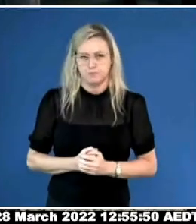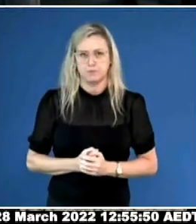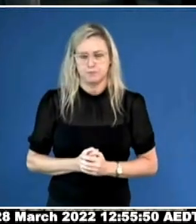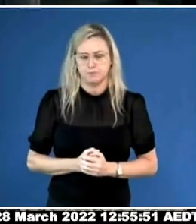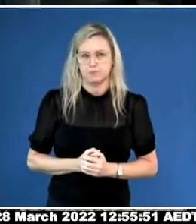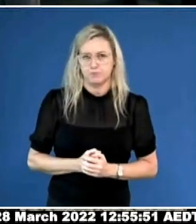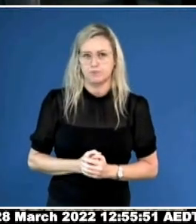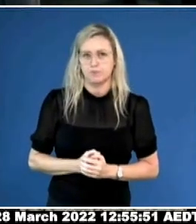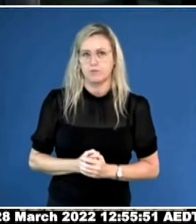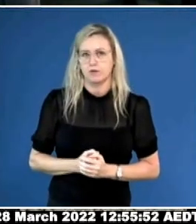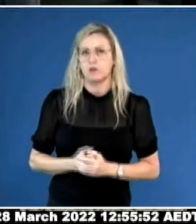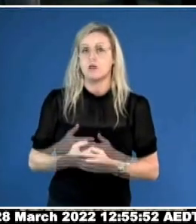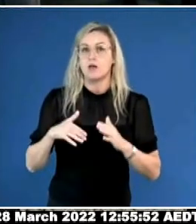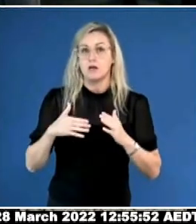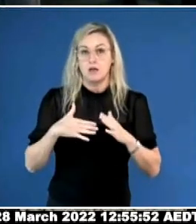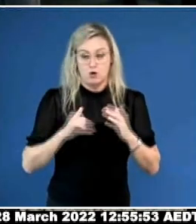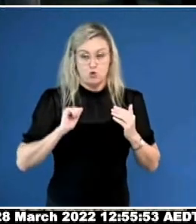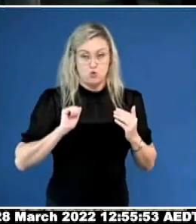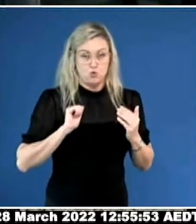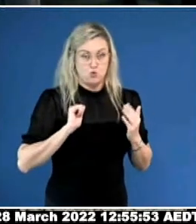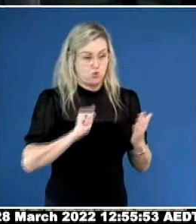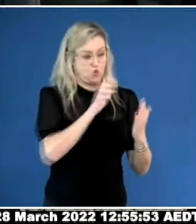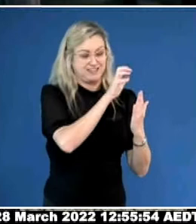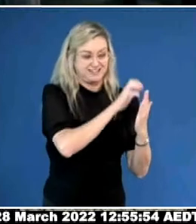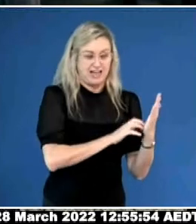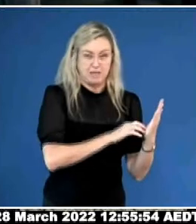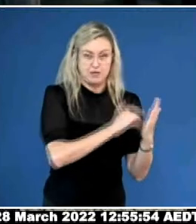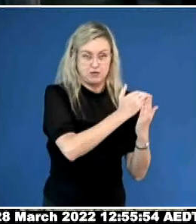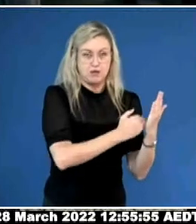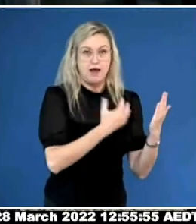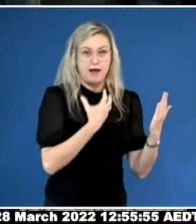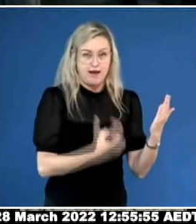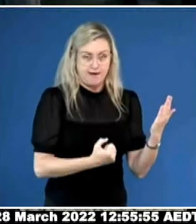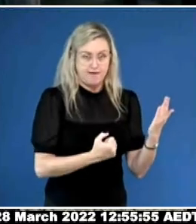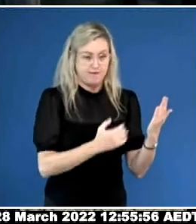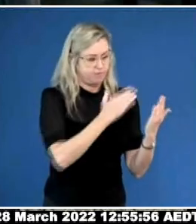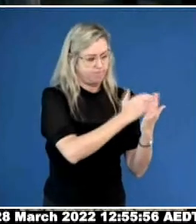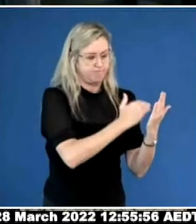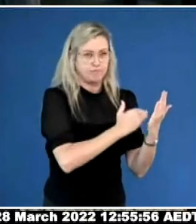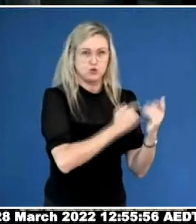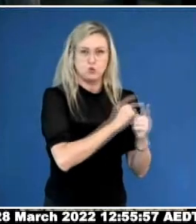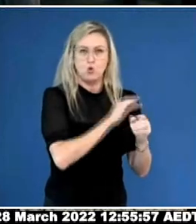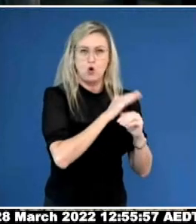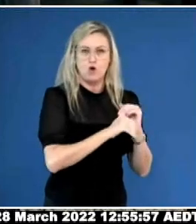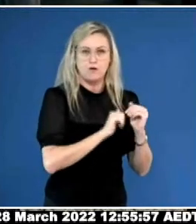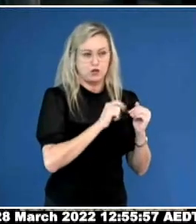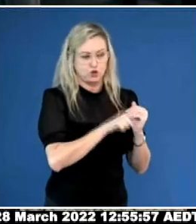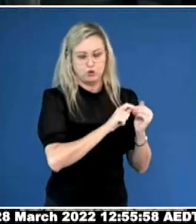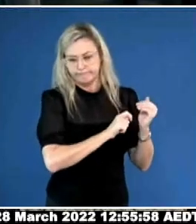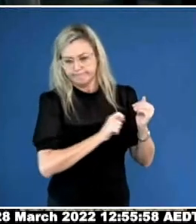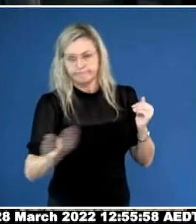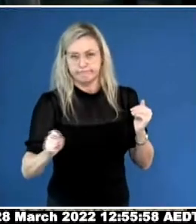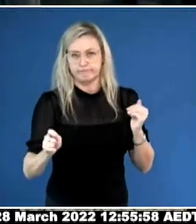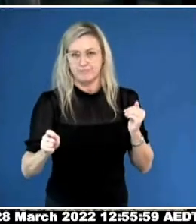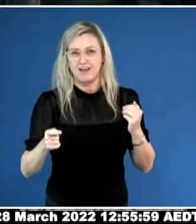statement about the process of the laying of criminal charges. So this is working your way through a criminal justice